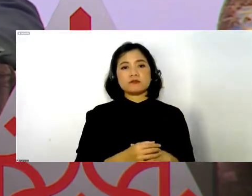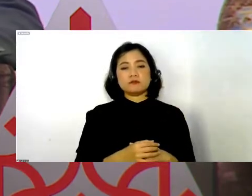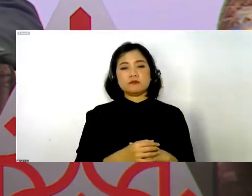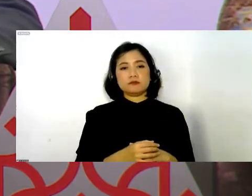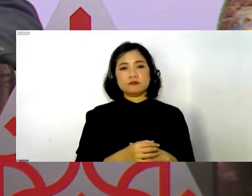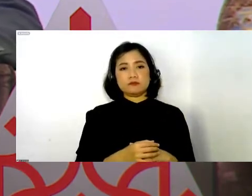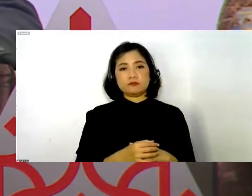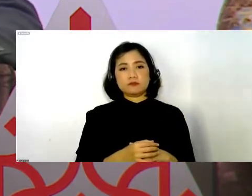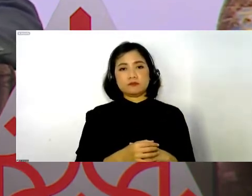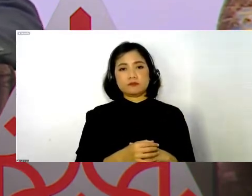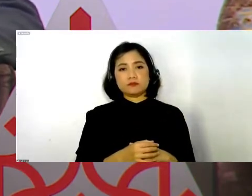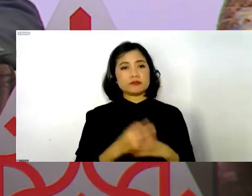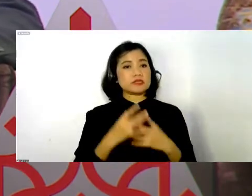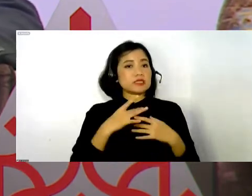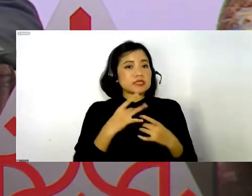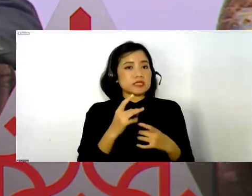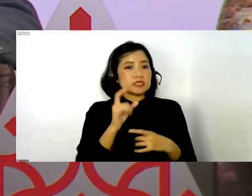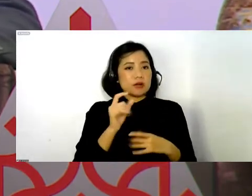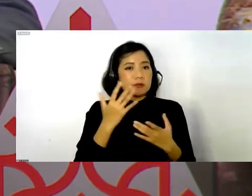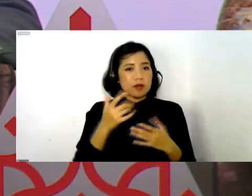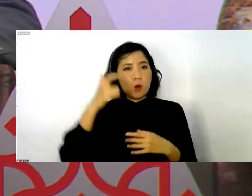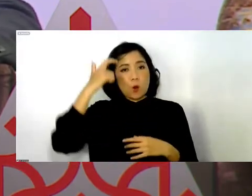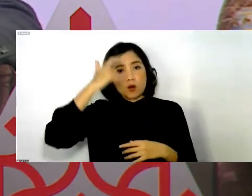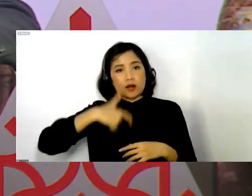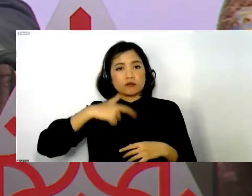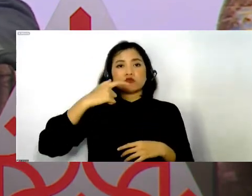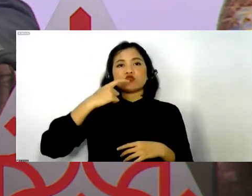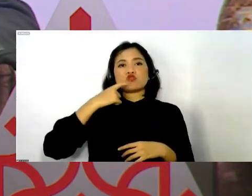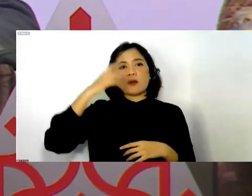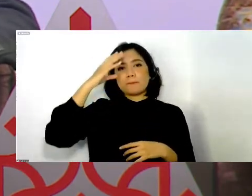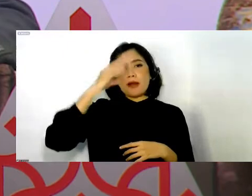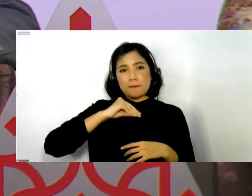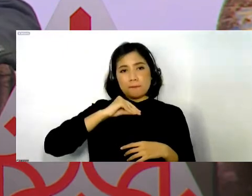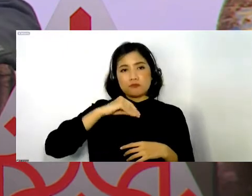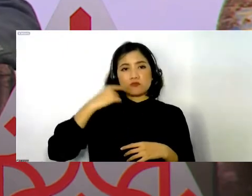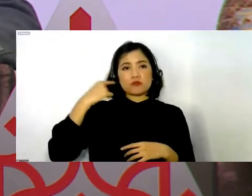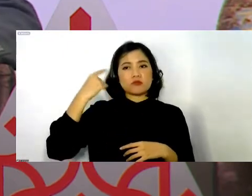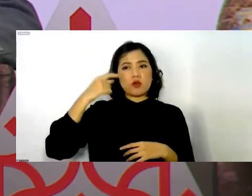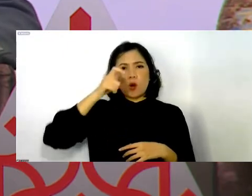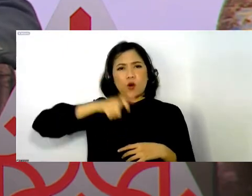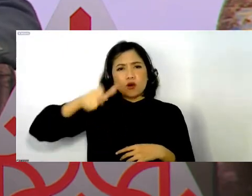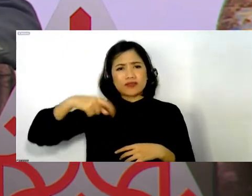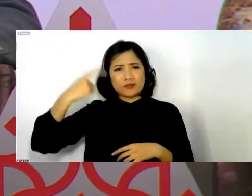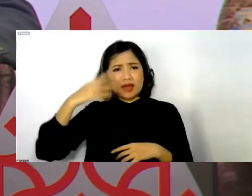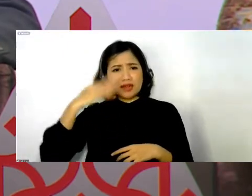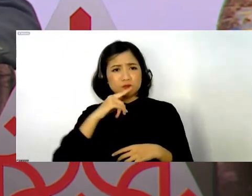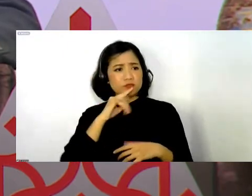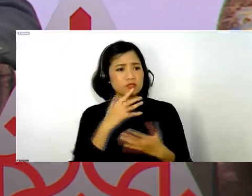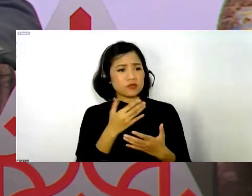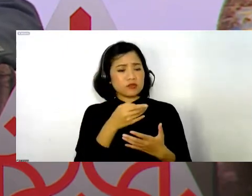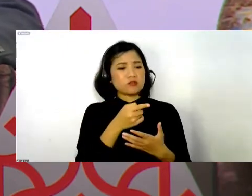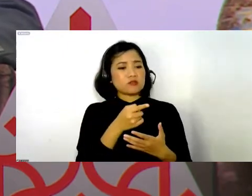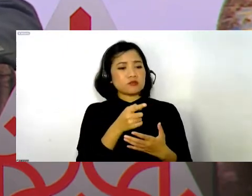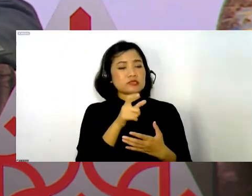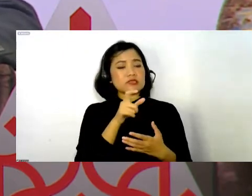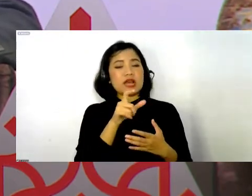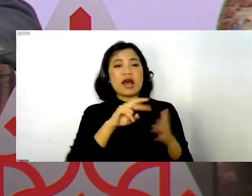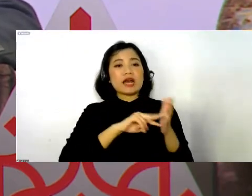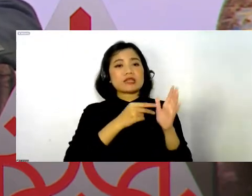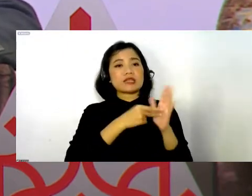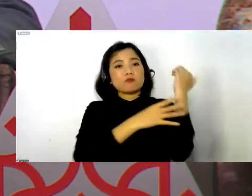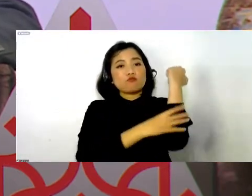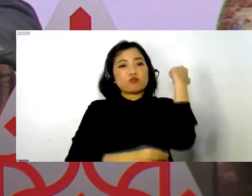quality. And lastly, Mbak, it's about the COVID. I think this was also discussed with Pak Bambang and Pak Khatib Basri. I'm not